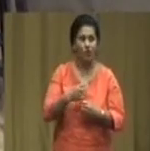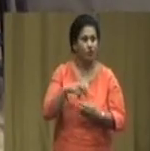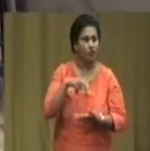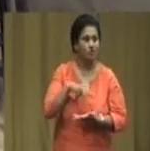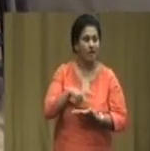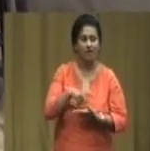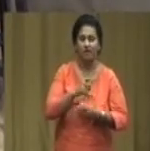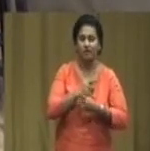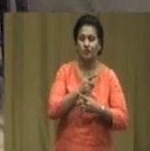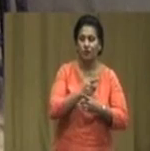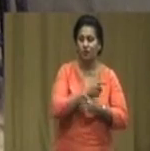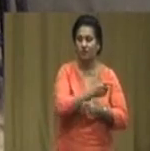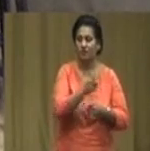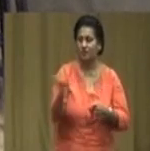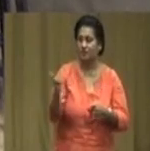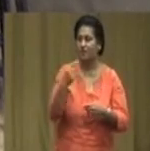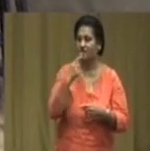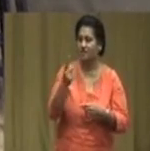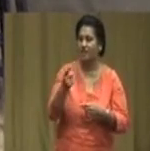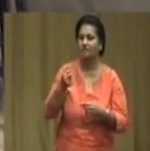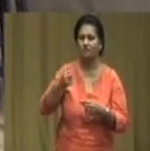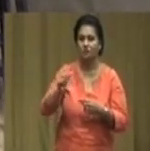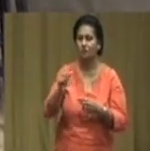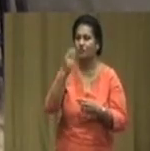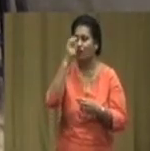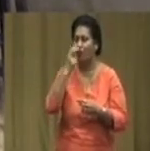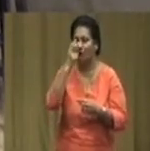audience and suggest that they're using medieval techniques.